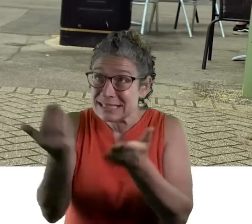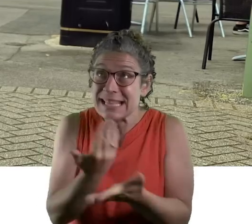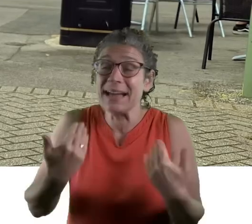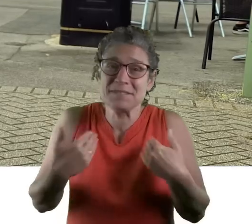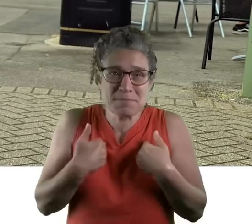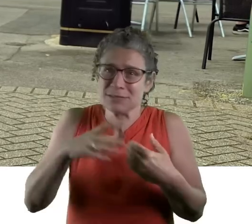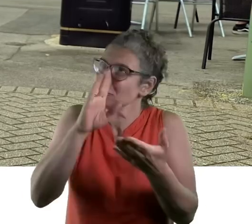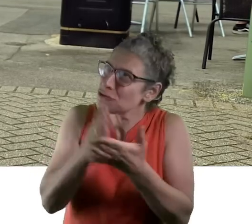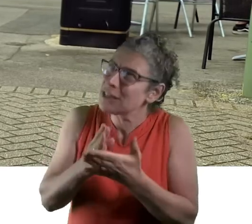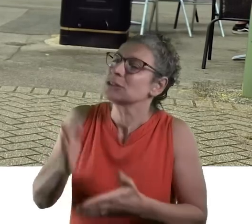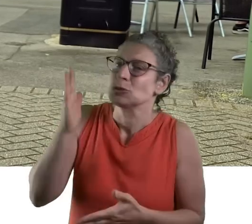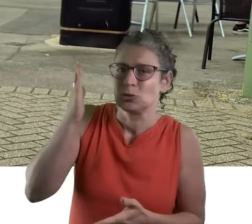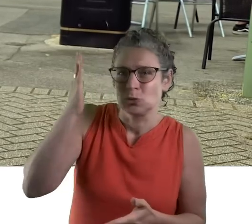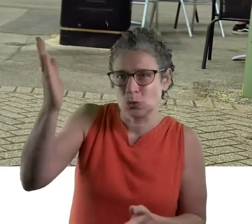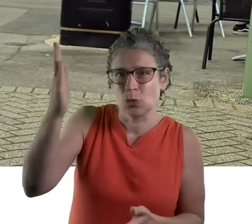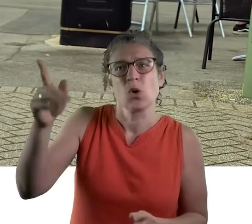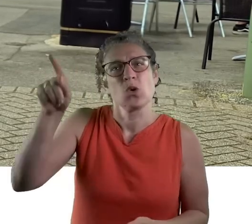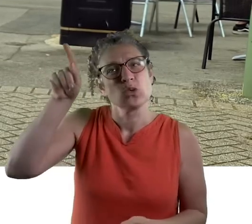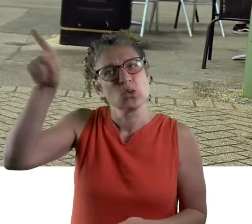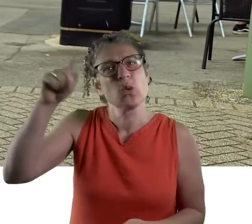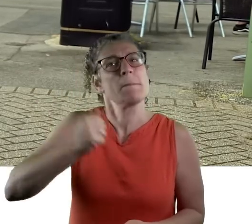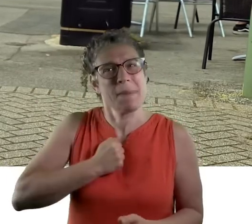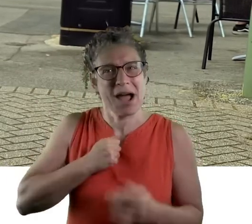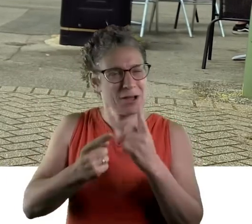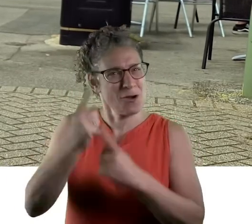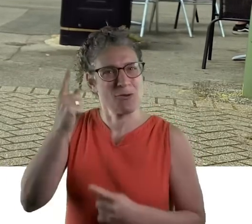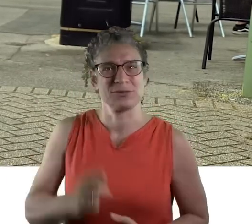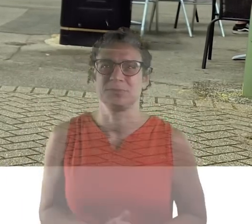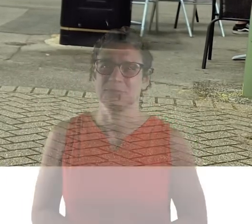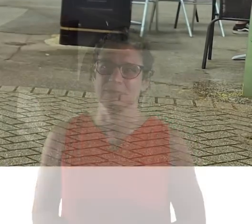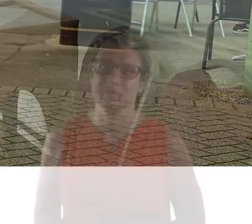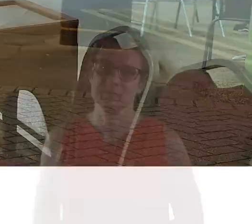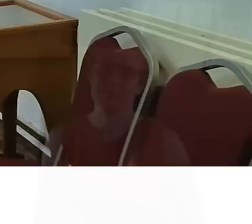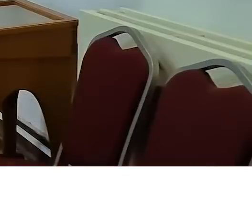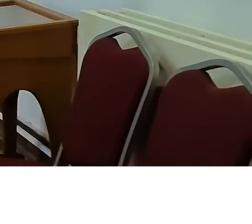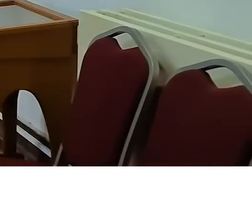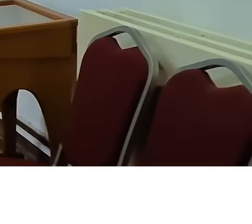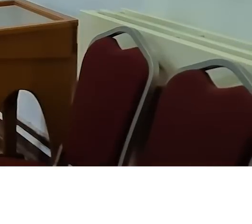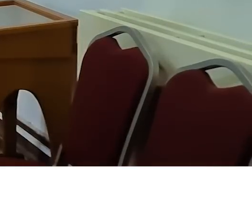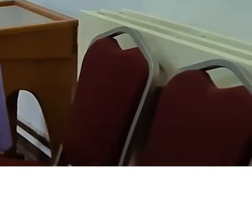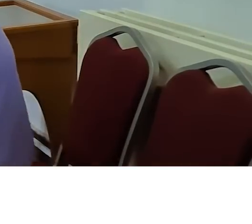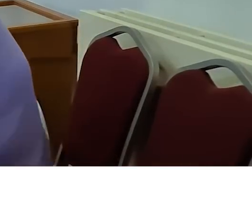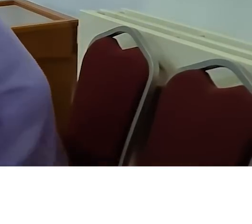Save your servant who trusts in you. You are my God.